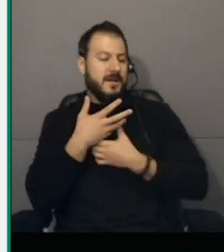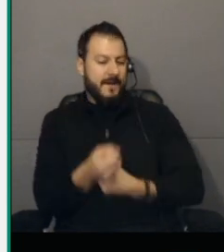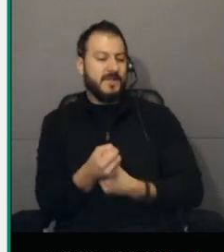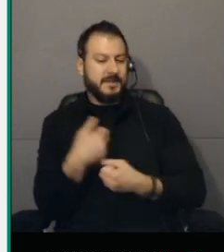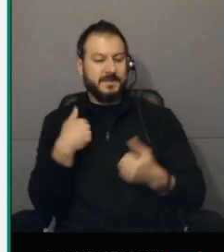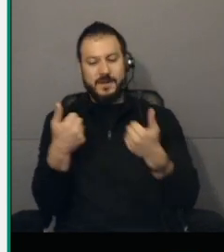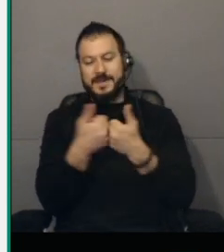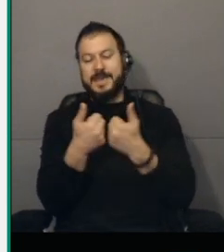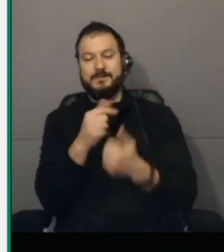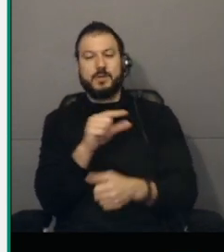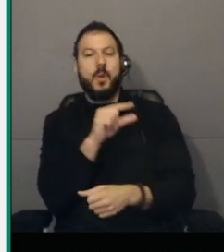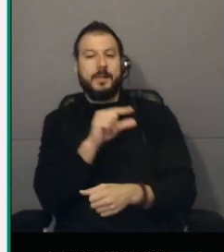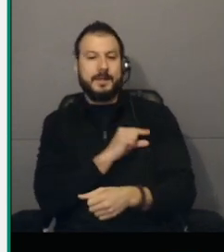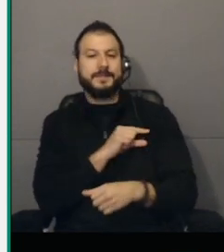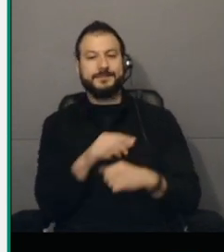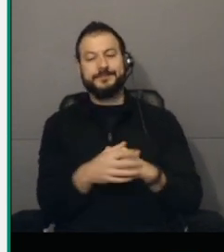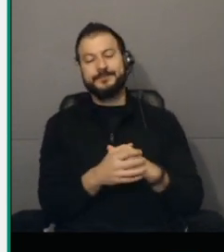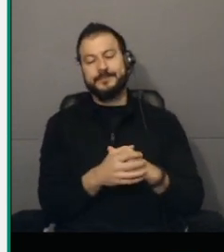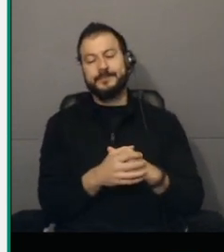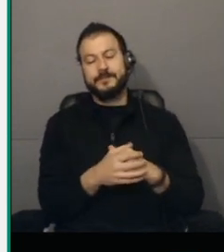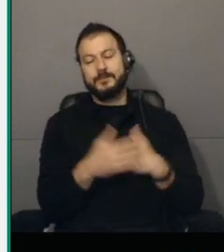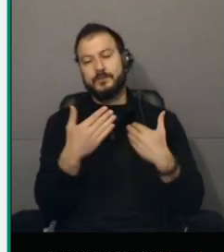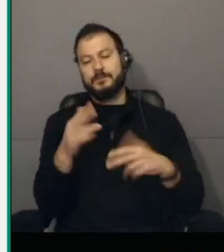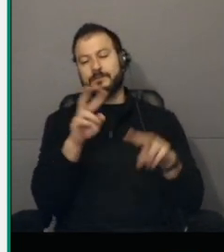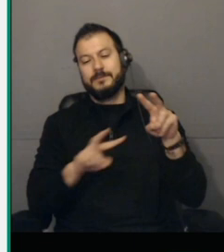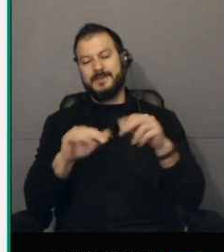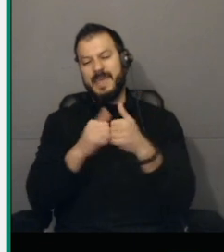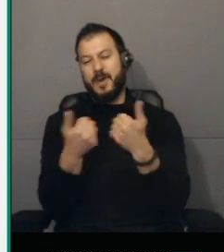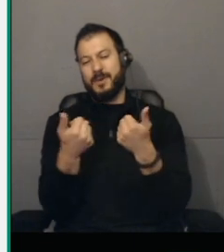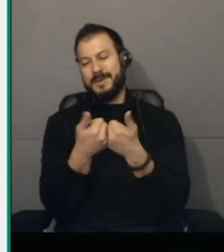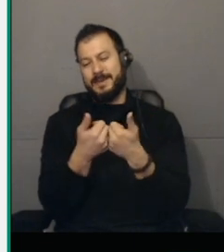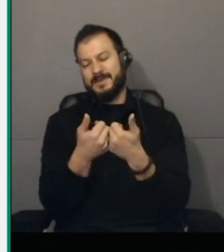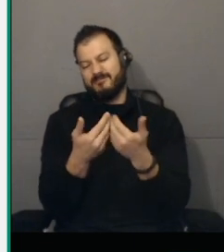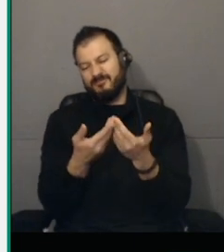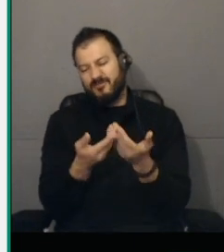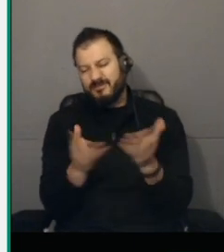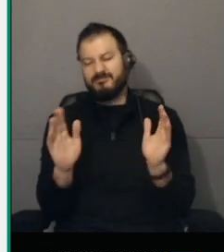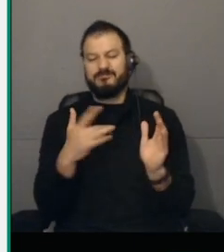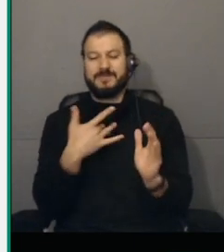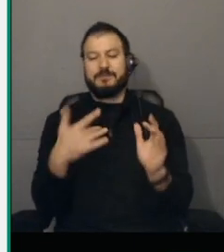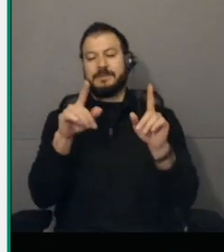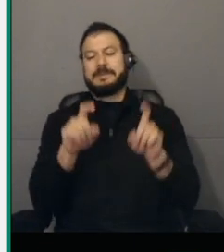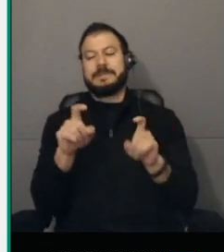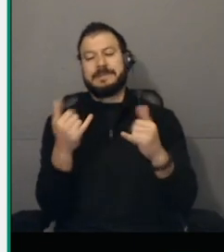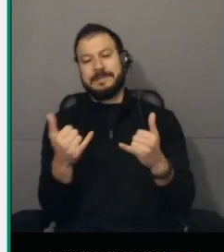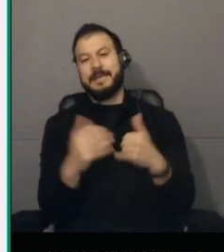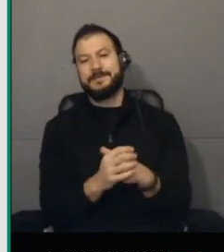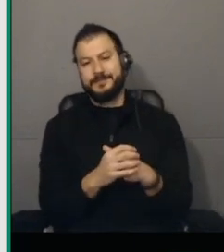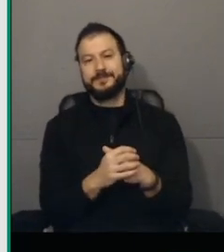quality. With that said, let's look at how games are generally tested today.